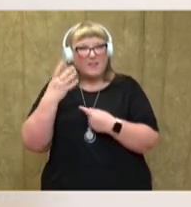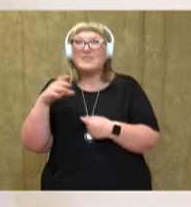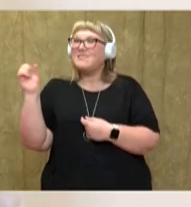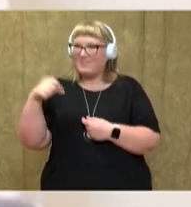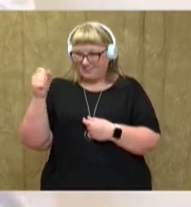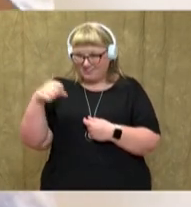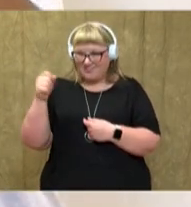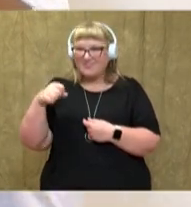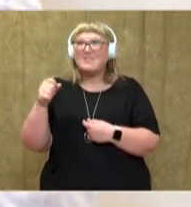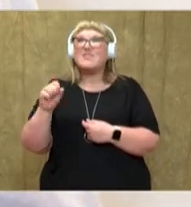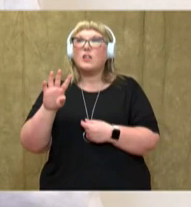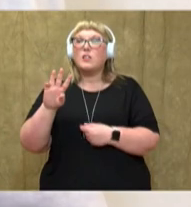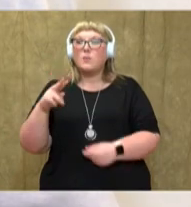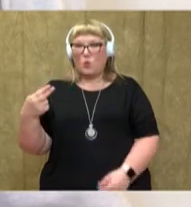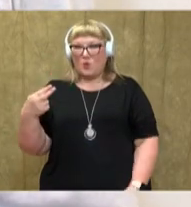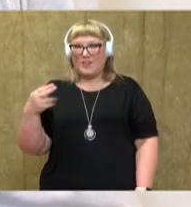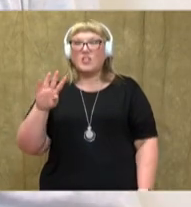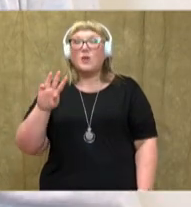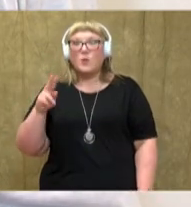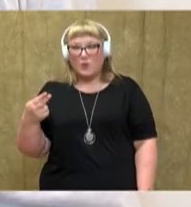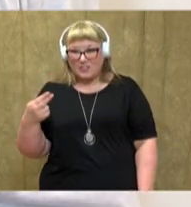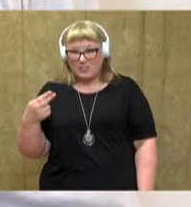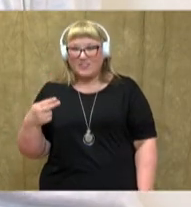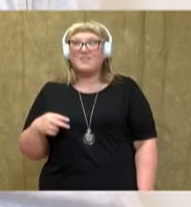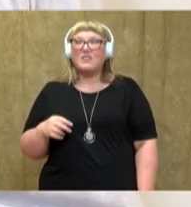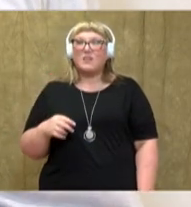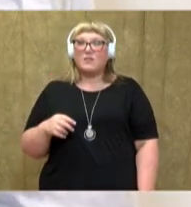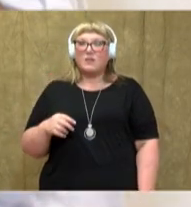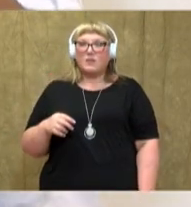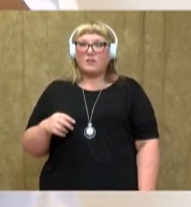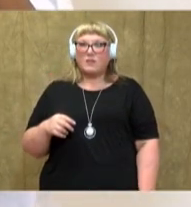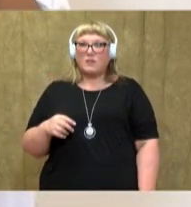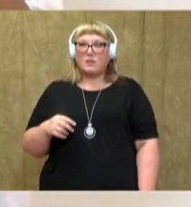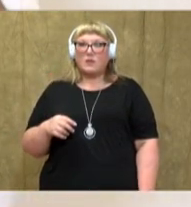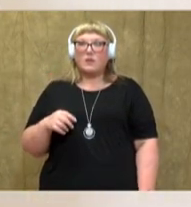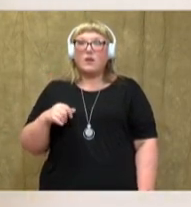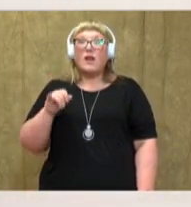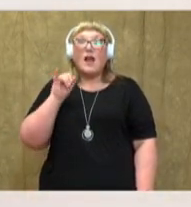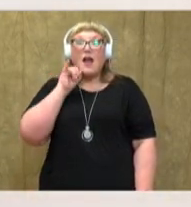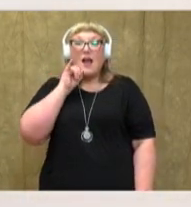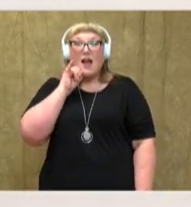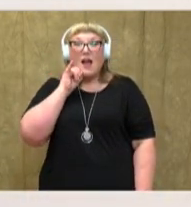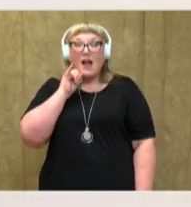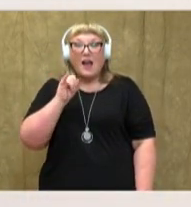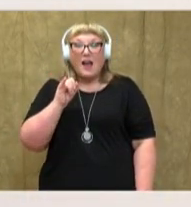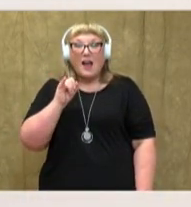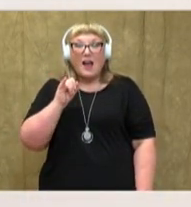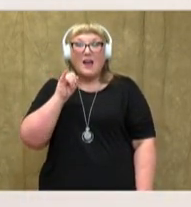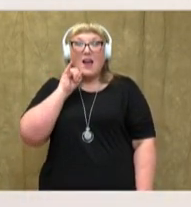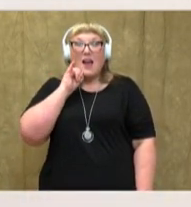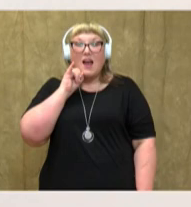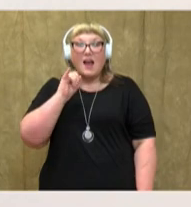Yes, the letters WH. Absolutely. Keep going. I don't want you to stop. Keep going.